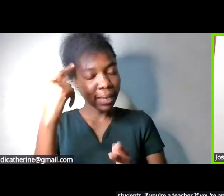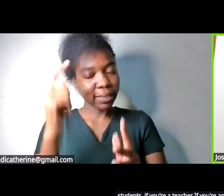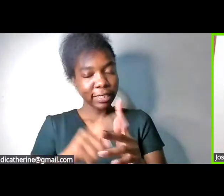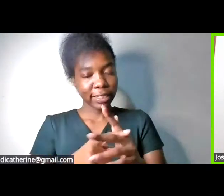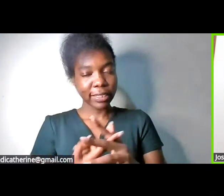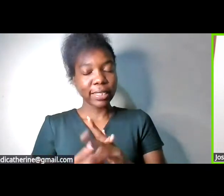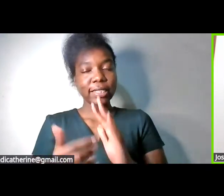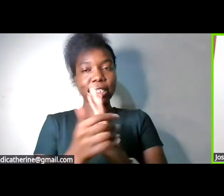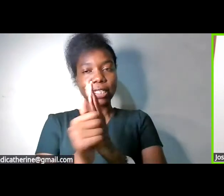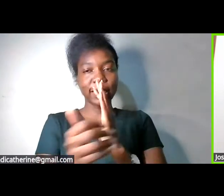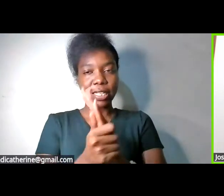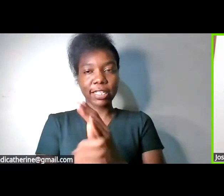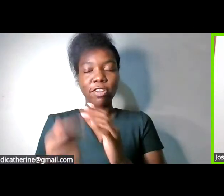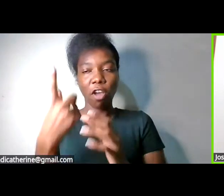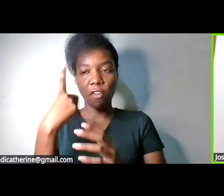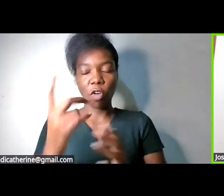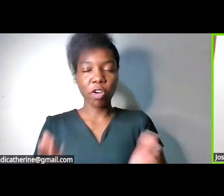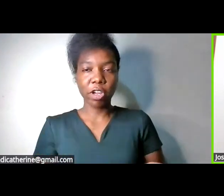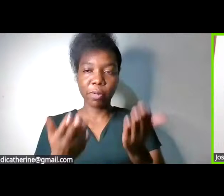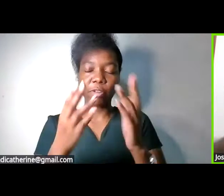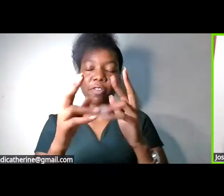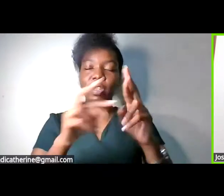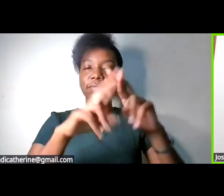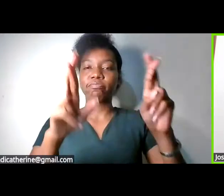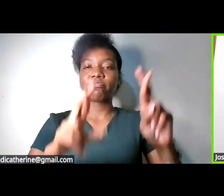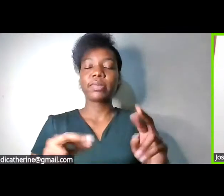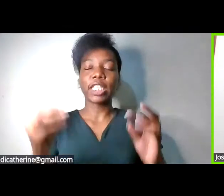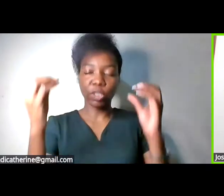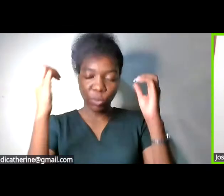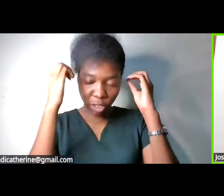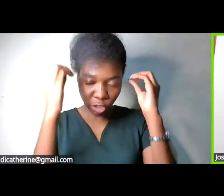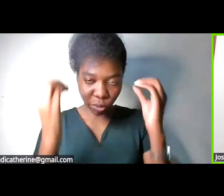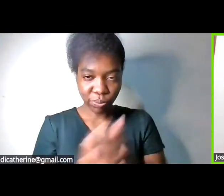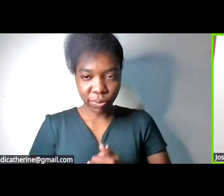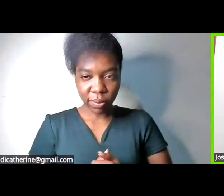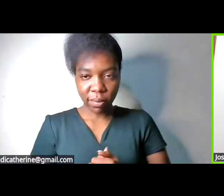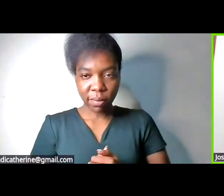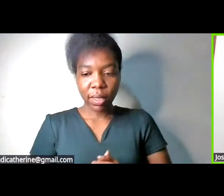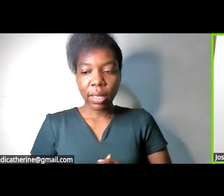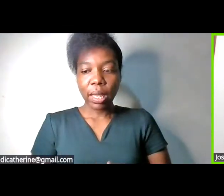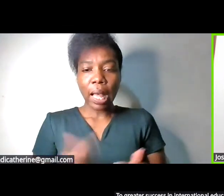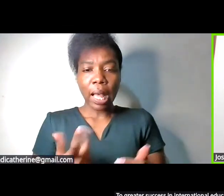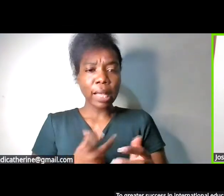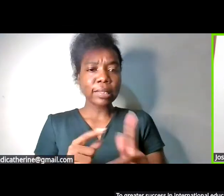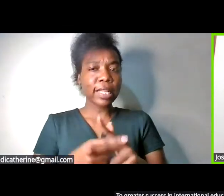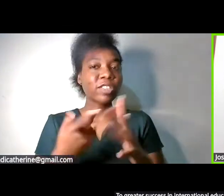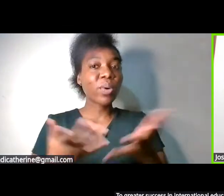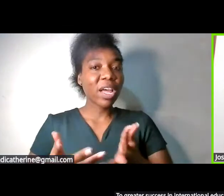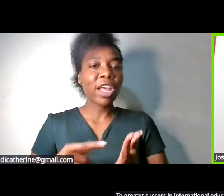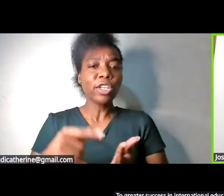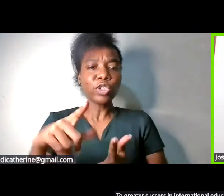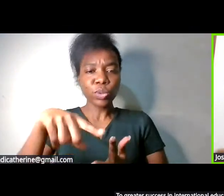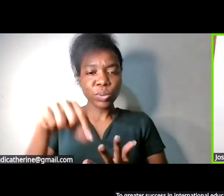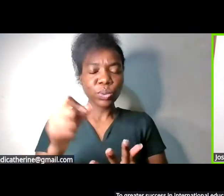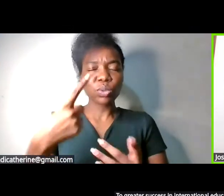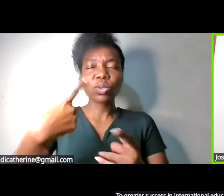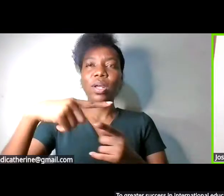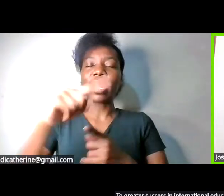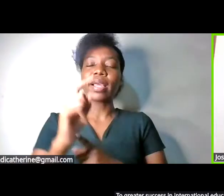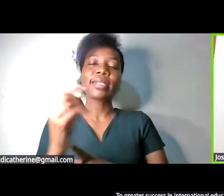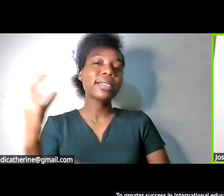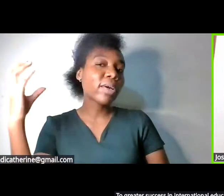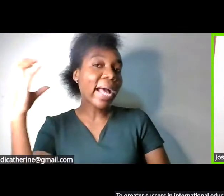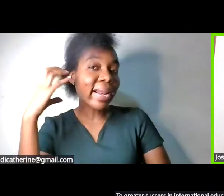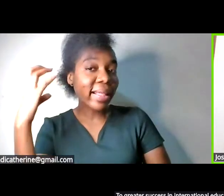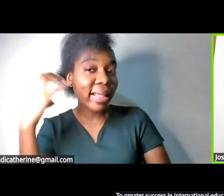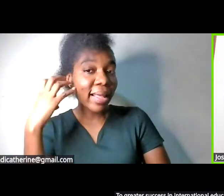success in international education. From choosing the right destination, a lot of you parents, I've seen you here from BSK. I see the